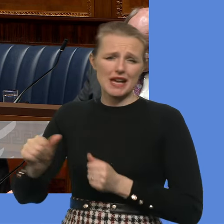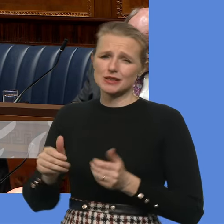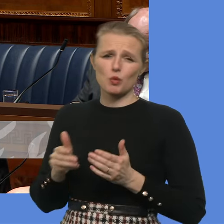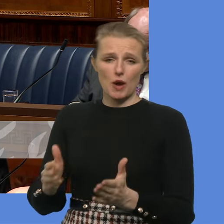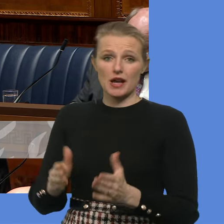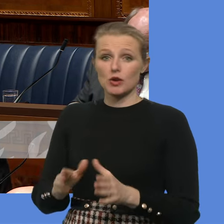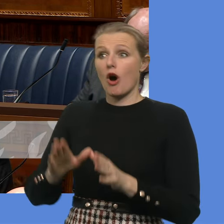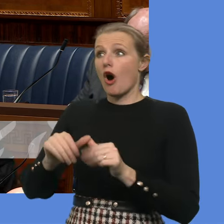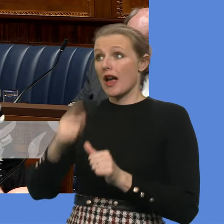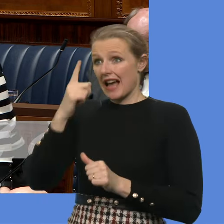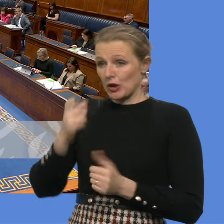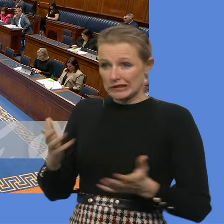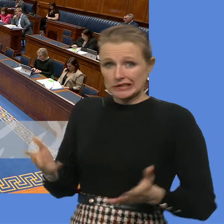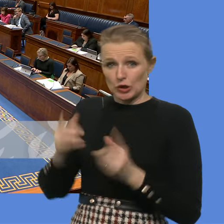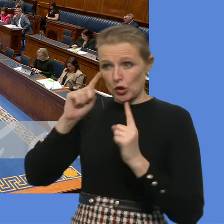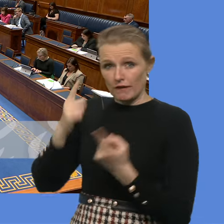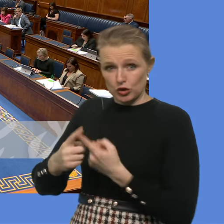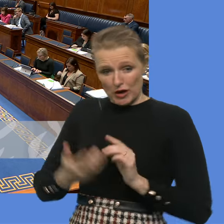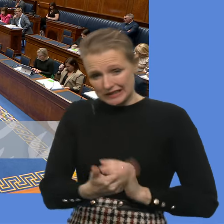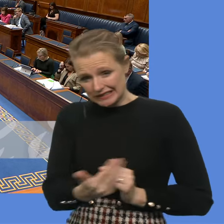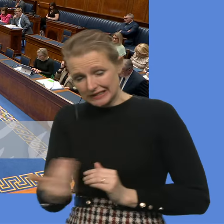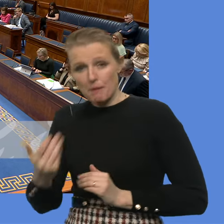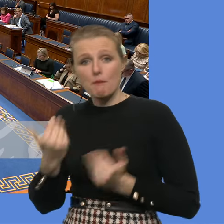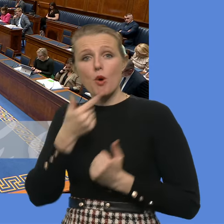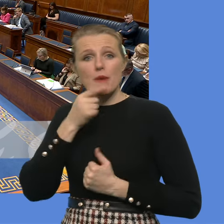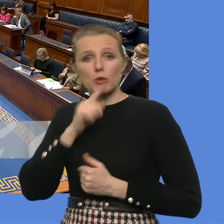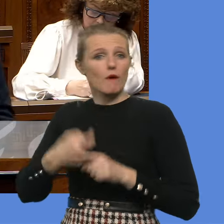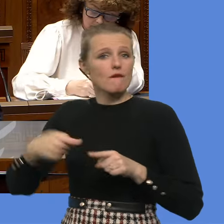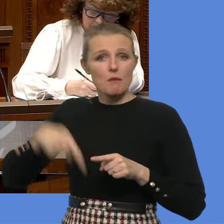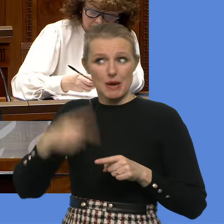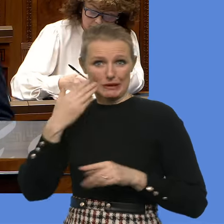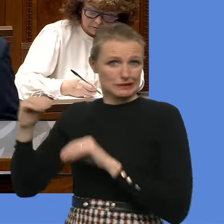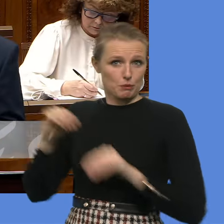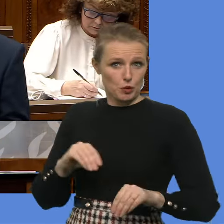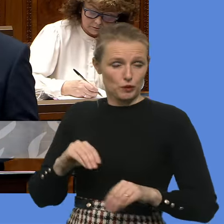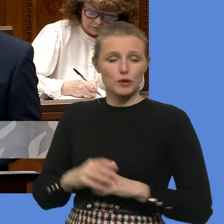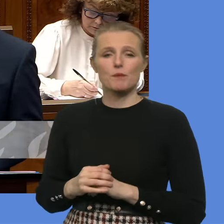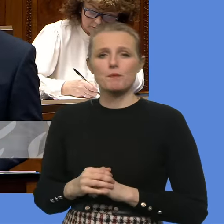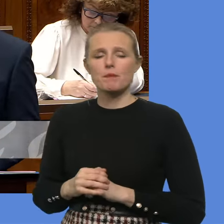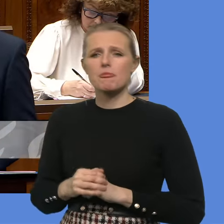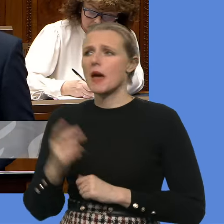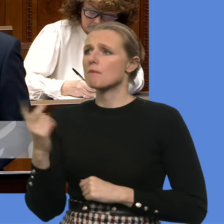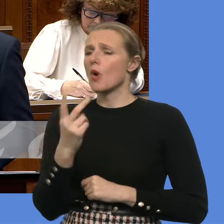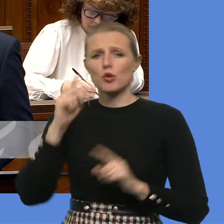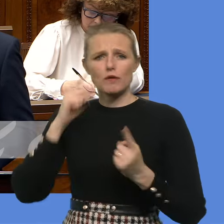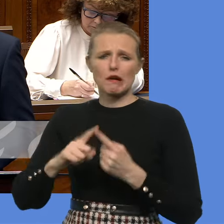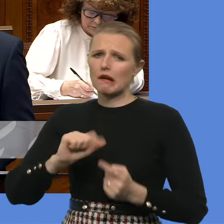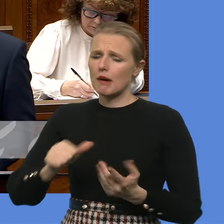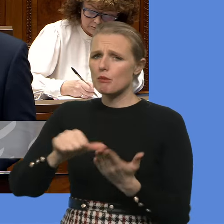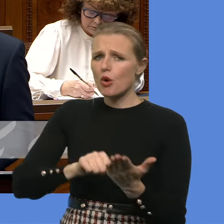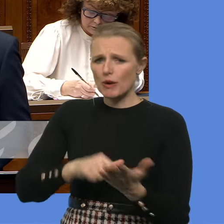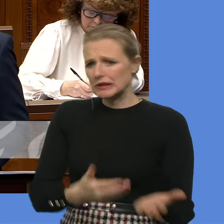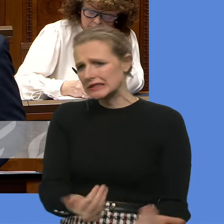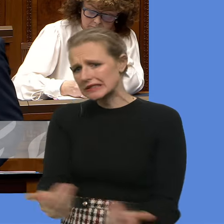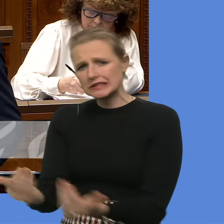encourage more entrance from that section of the community. Thank you. Minister. Well, I think both universities have very good programmes, and